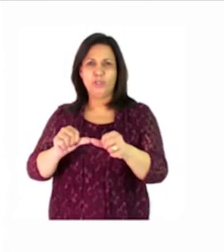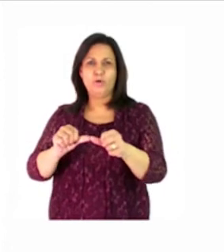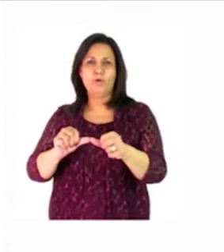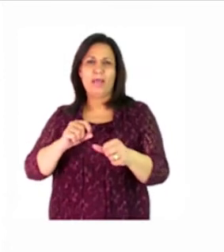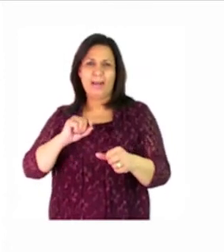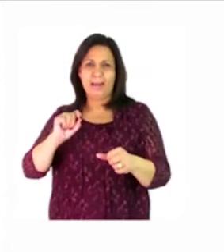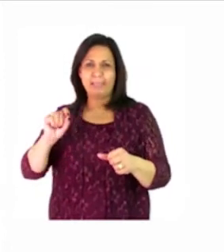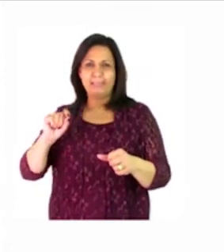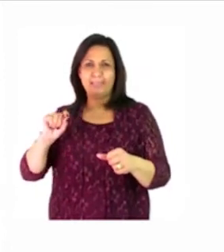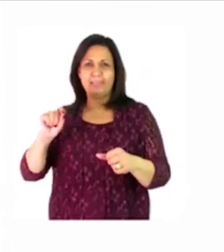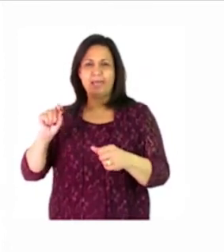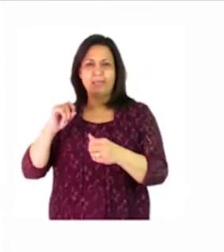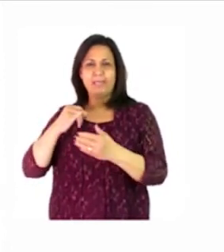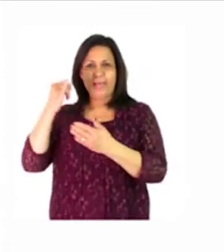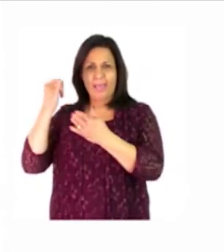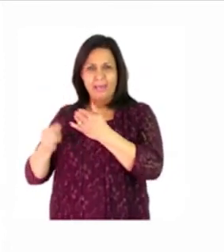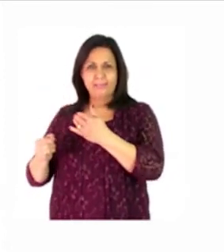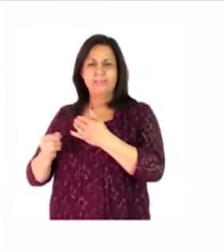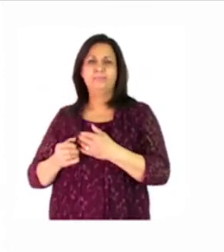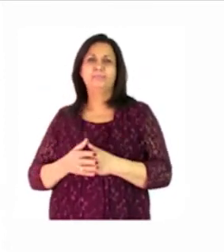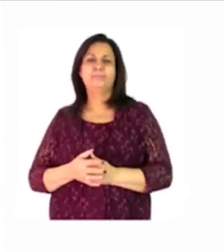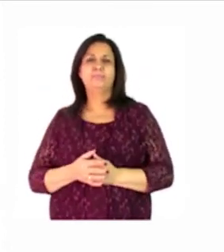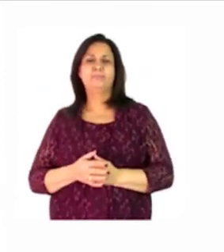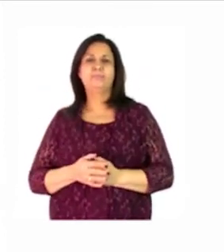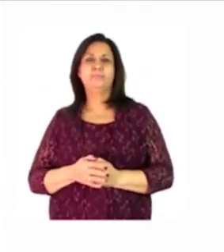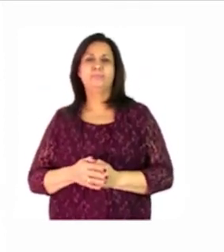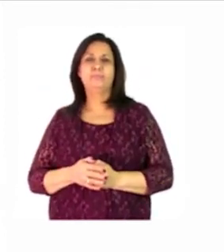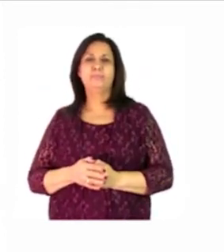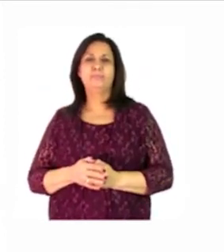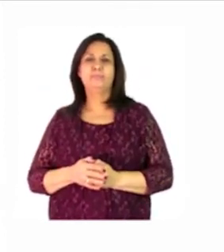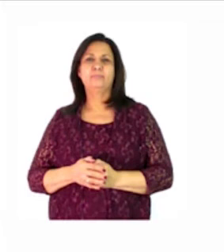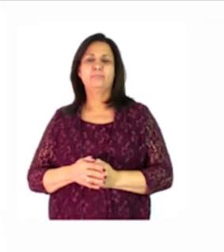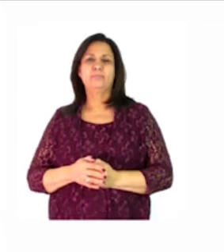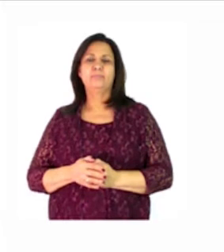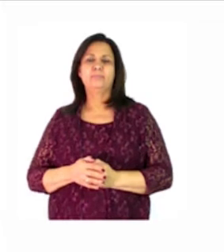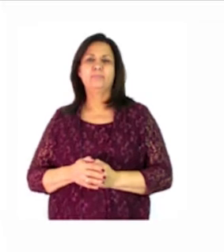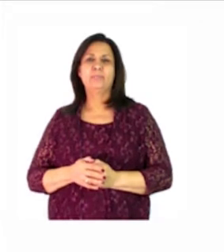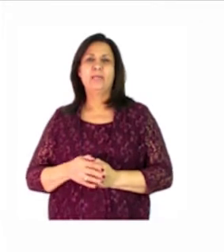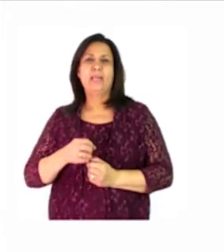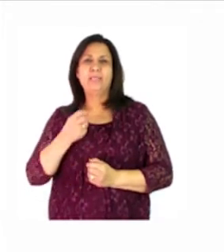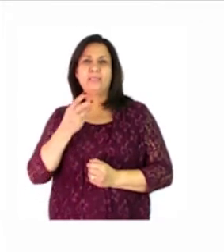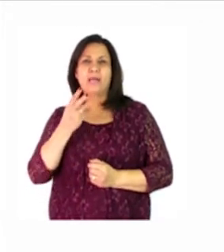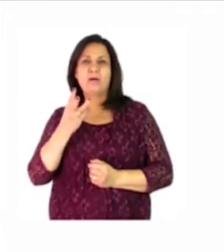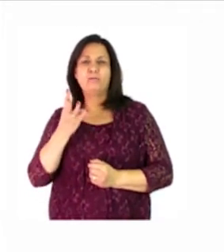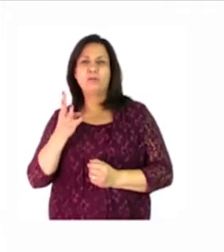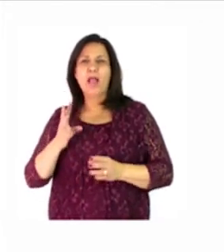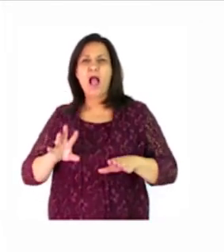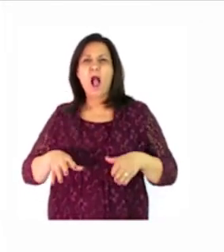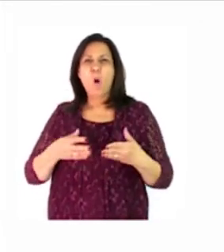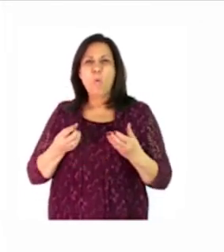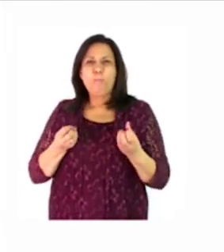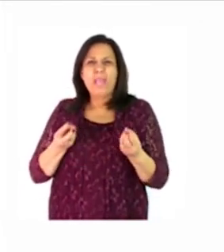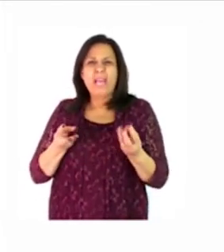the page. Once we are done, let's count and find out how